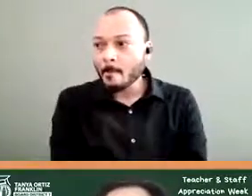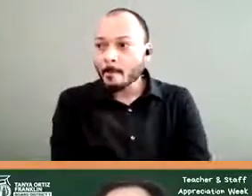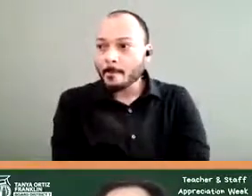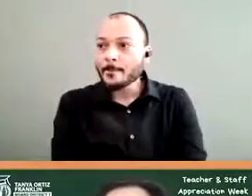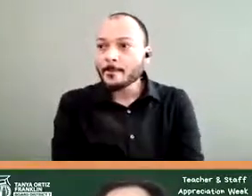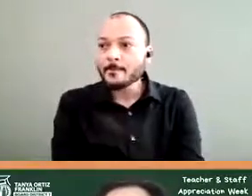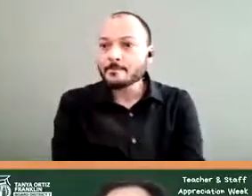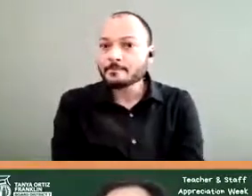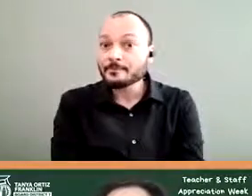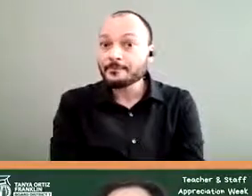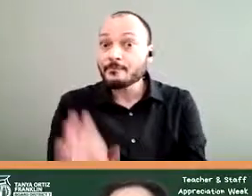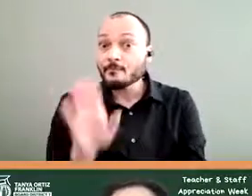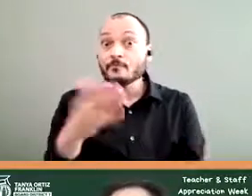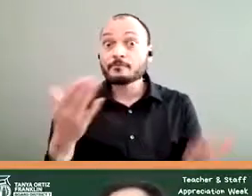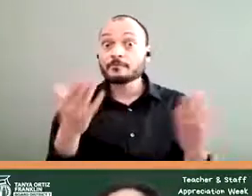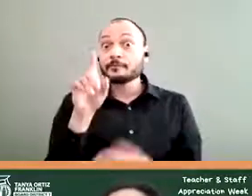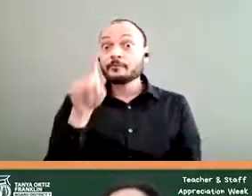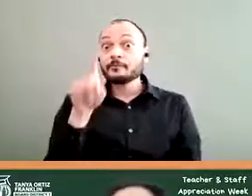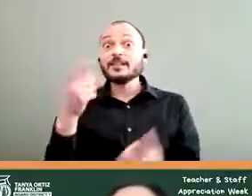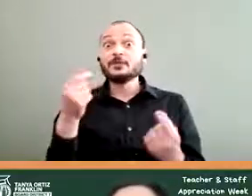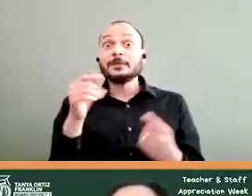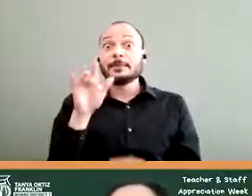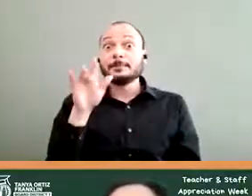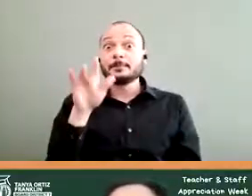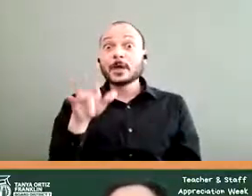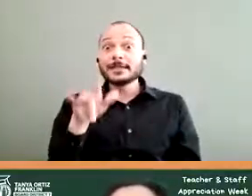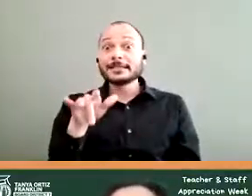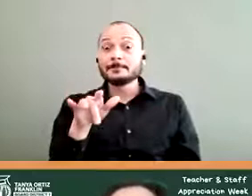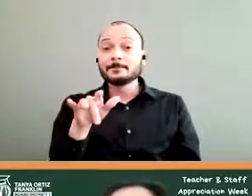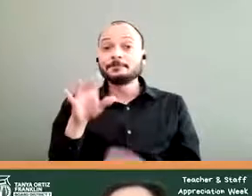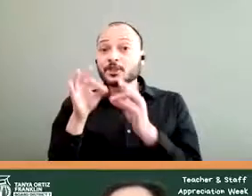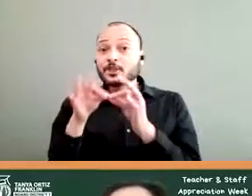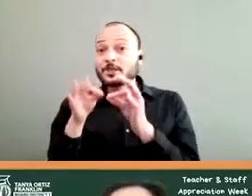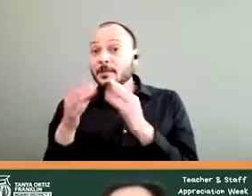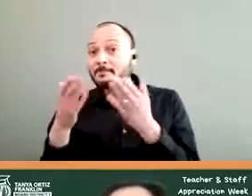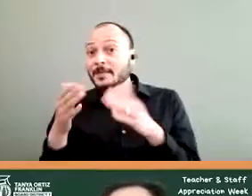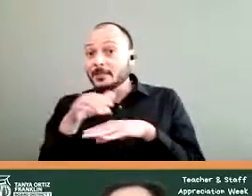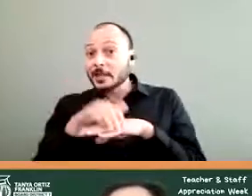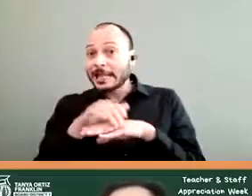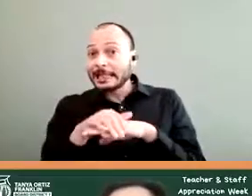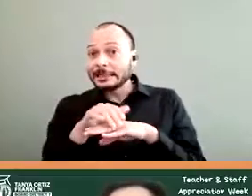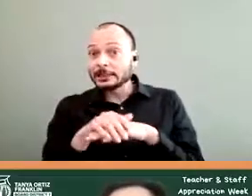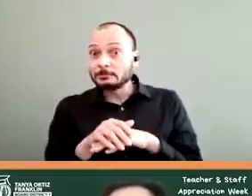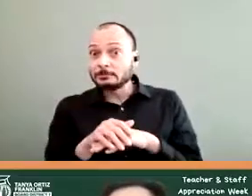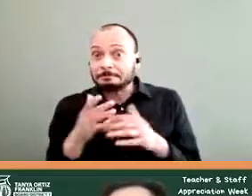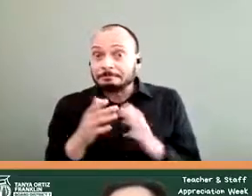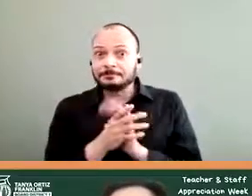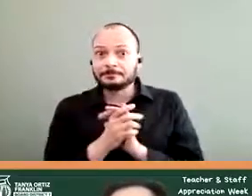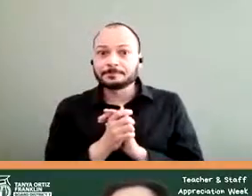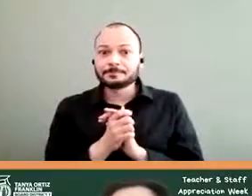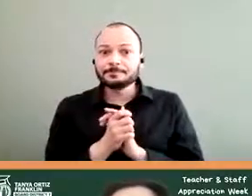Sabrina, you may need to press the under interpretation, maybe try English.